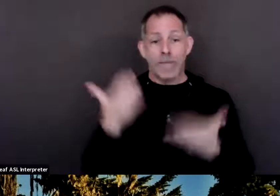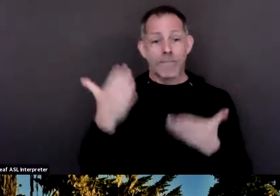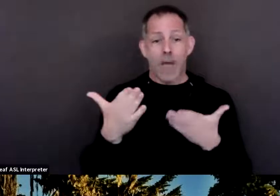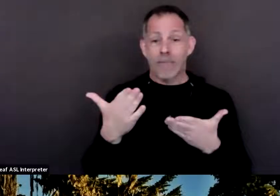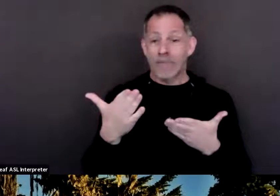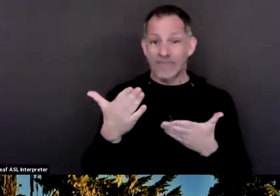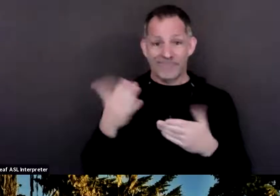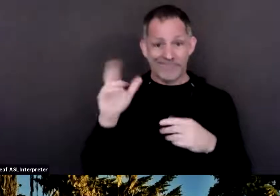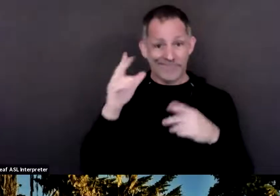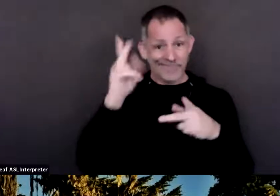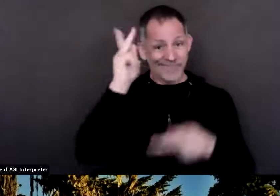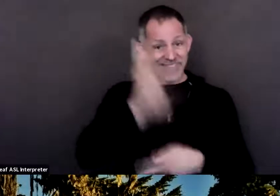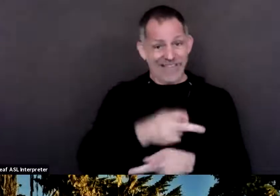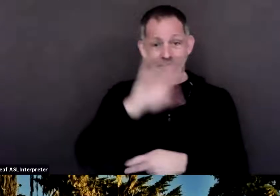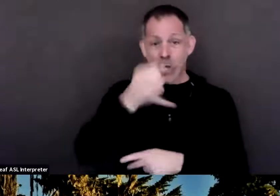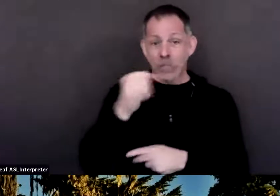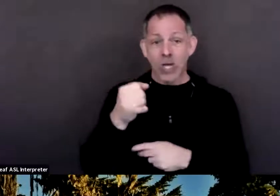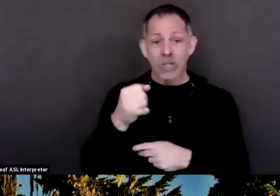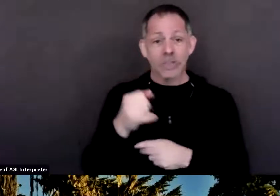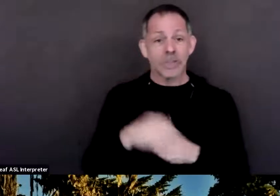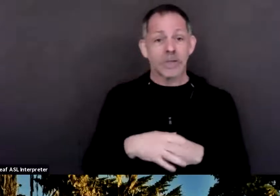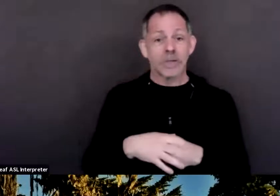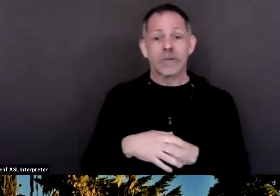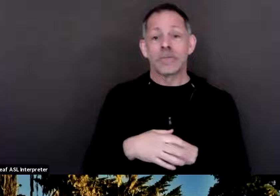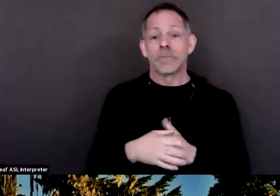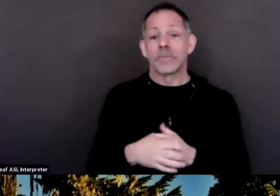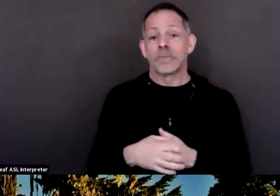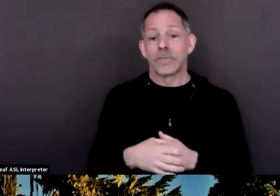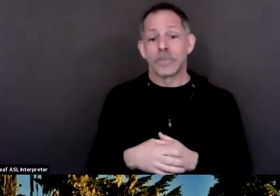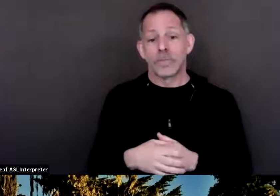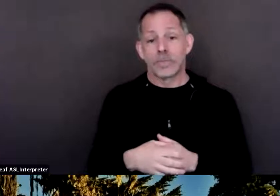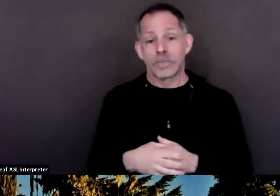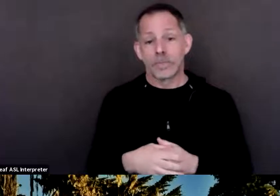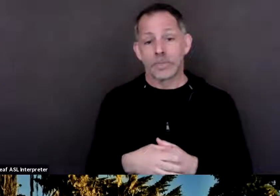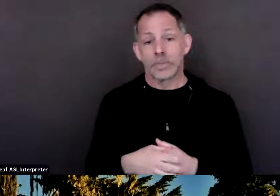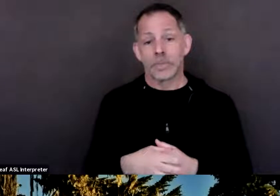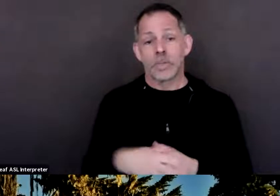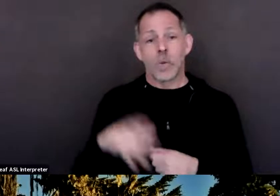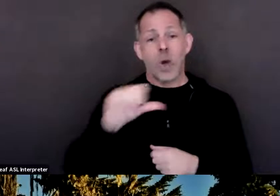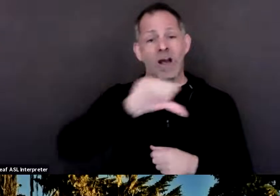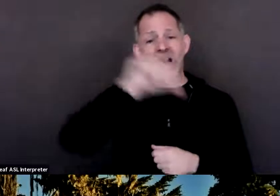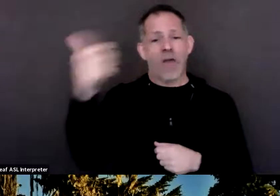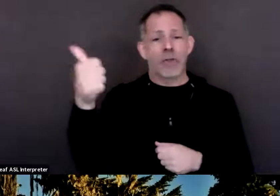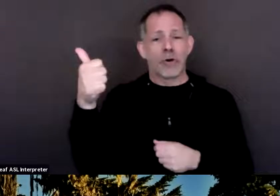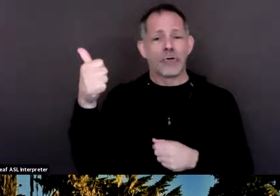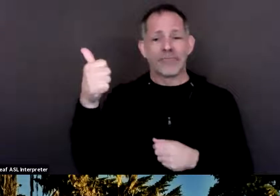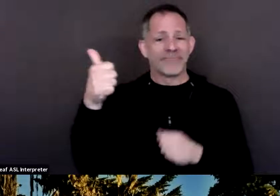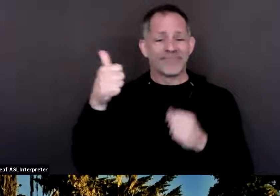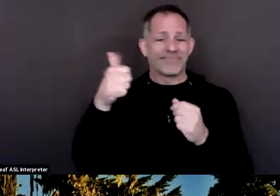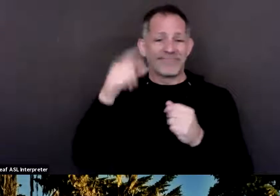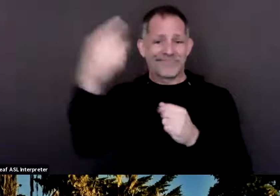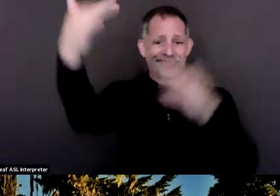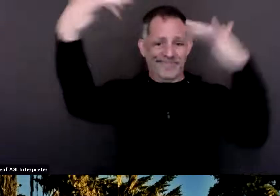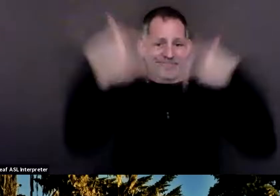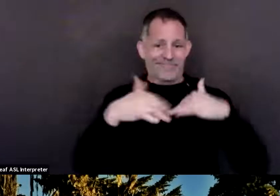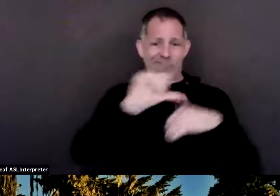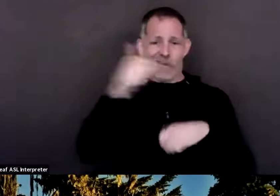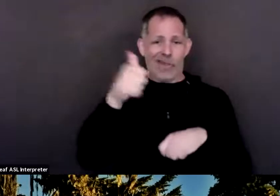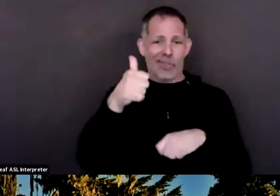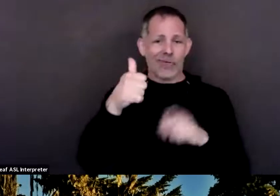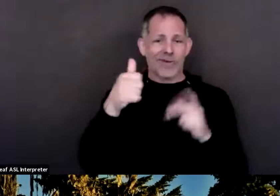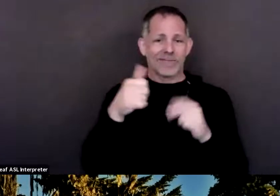Janssen vaccine at other sites as well. So we have some flexibility built into our sites.